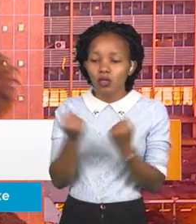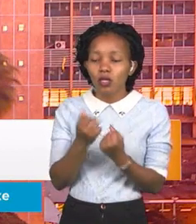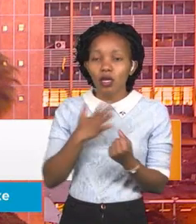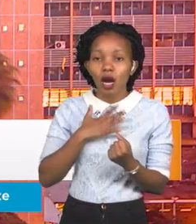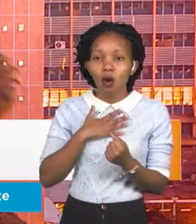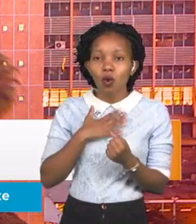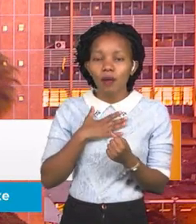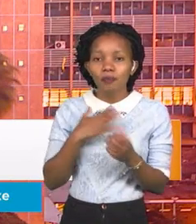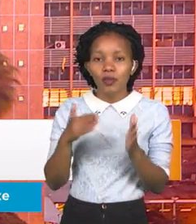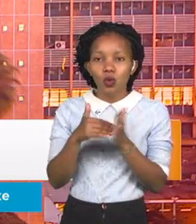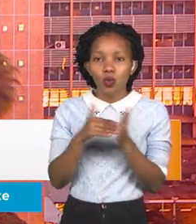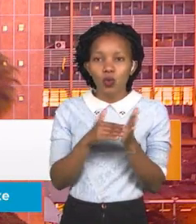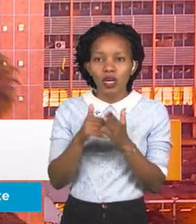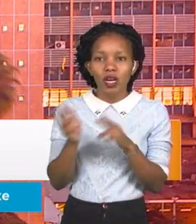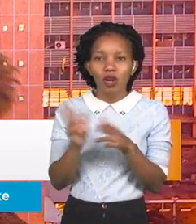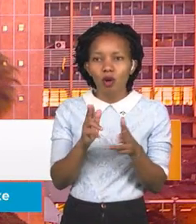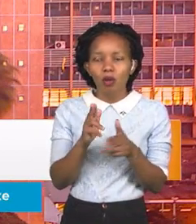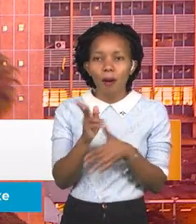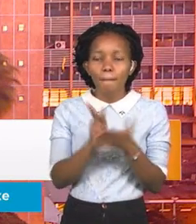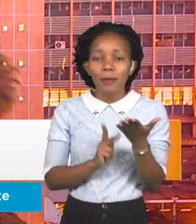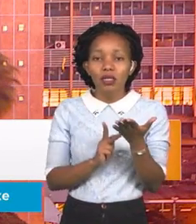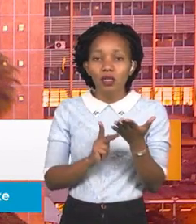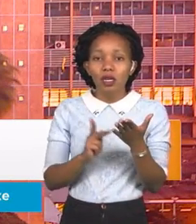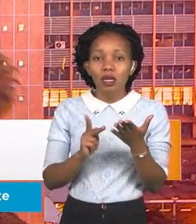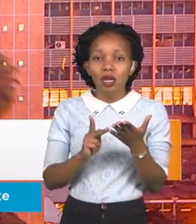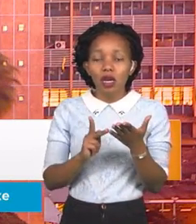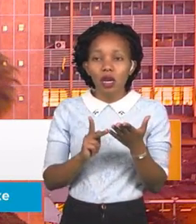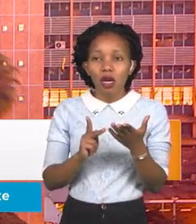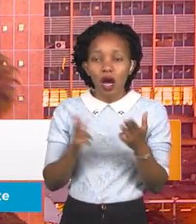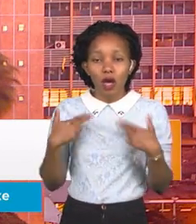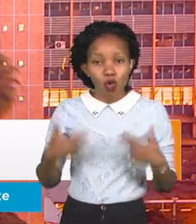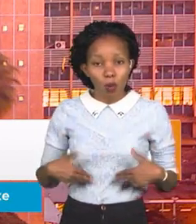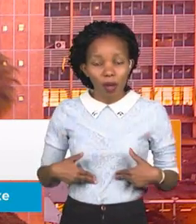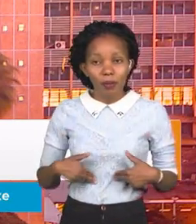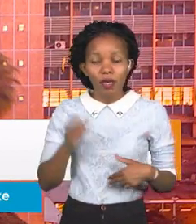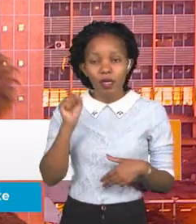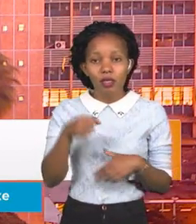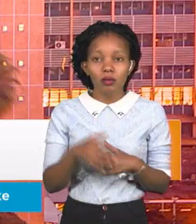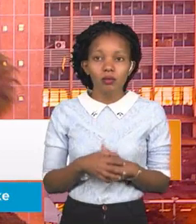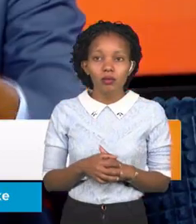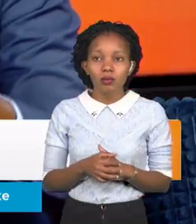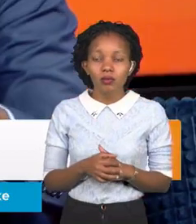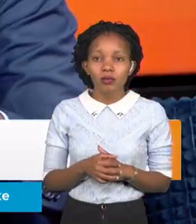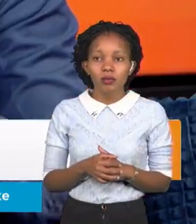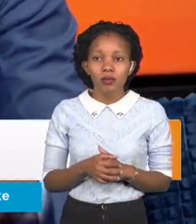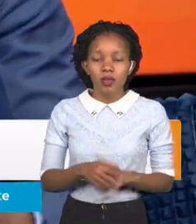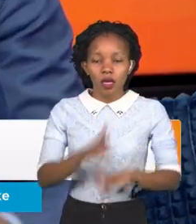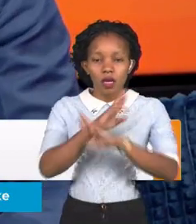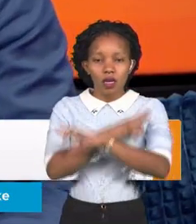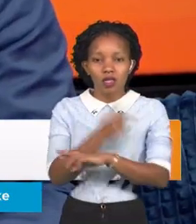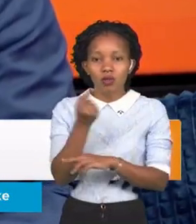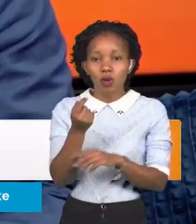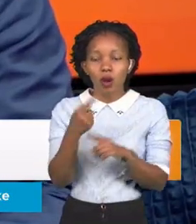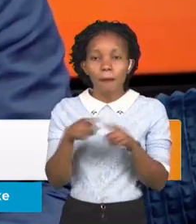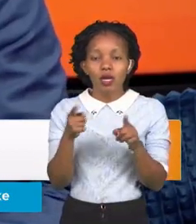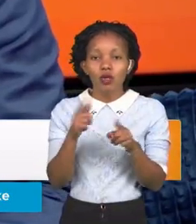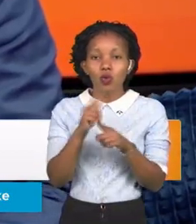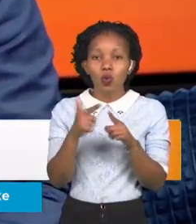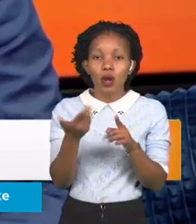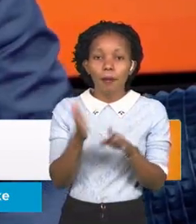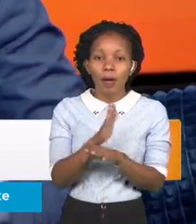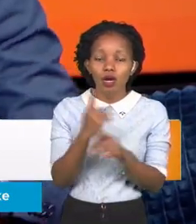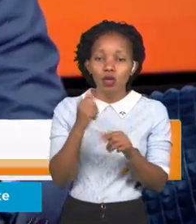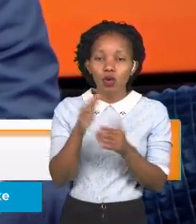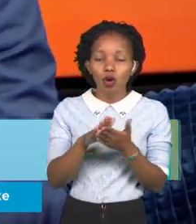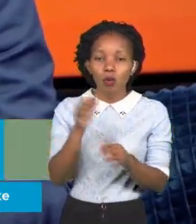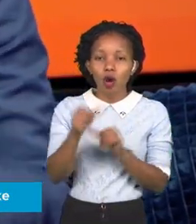that weaknesses are a normal part of a human being, especially a man? All right. Yes. We're not taking a short break. When you come back, I will talk more about